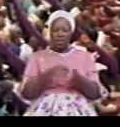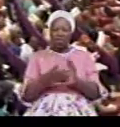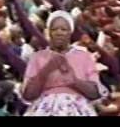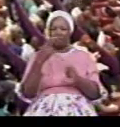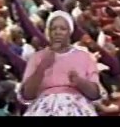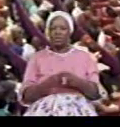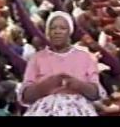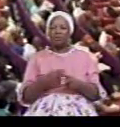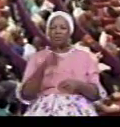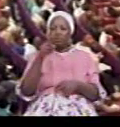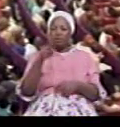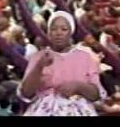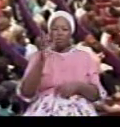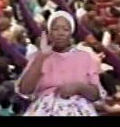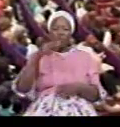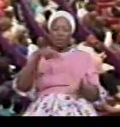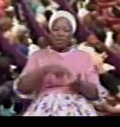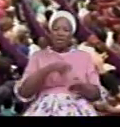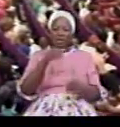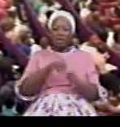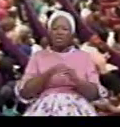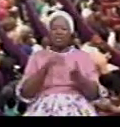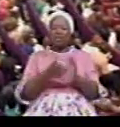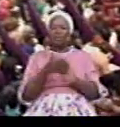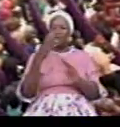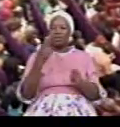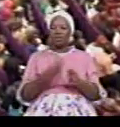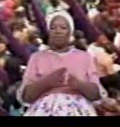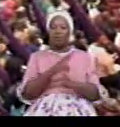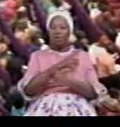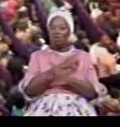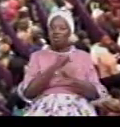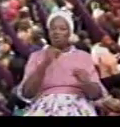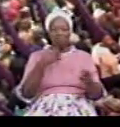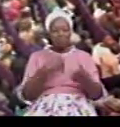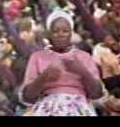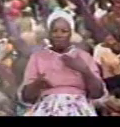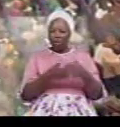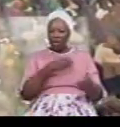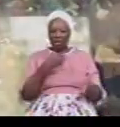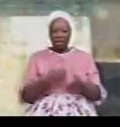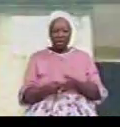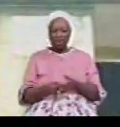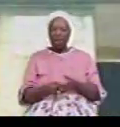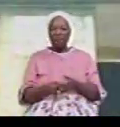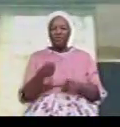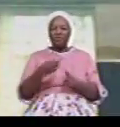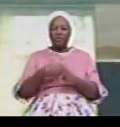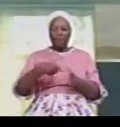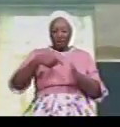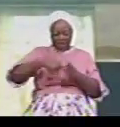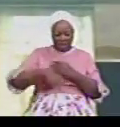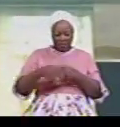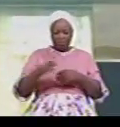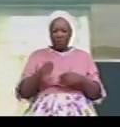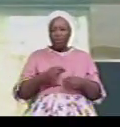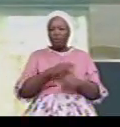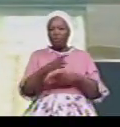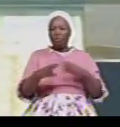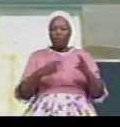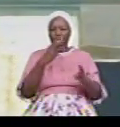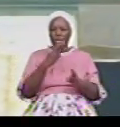I said you will stand. No matter from the depths of the world